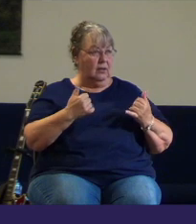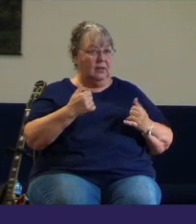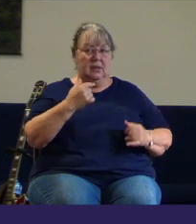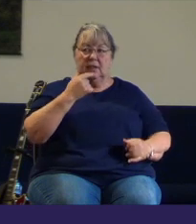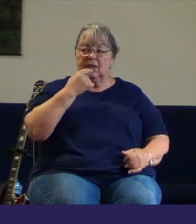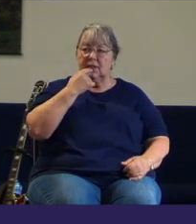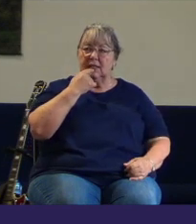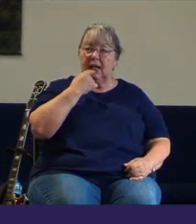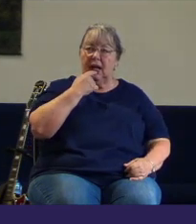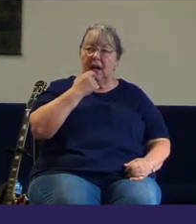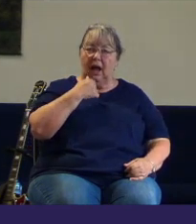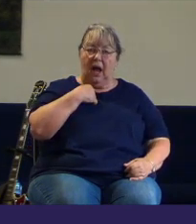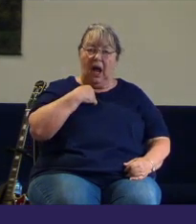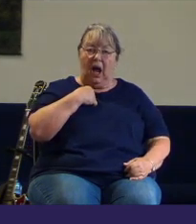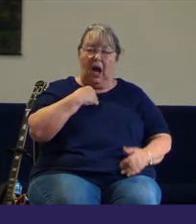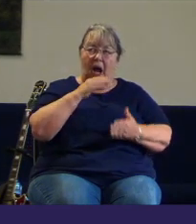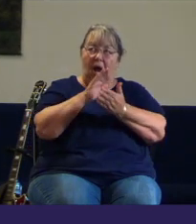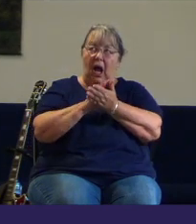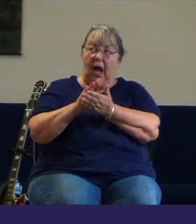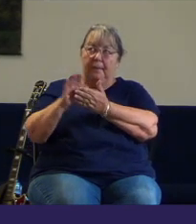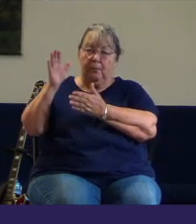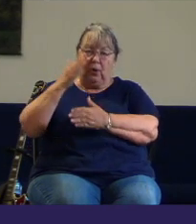praise my Savior.